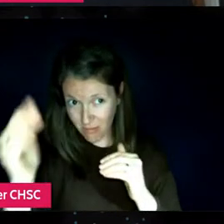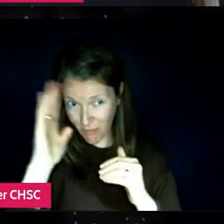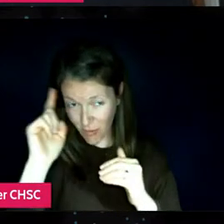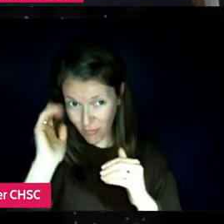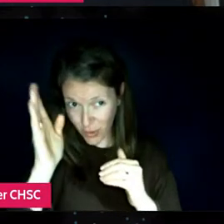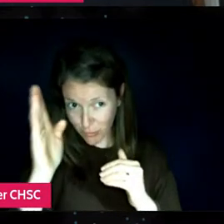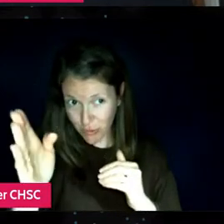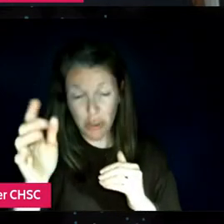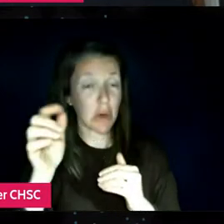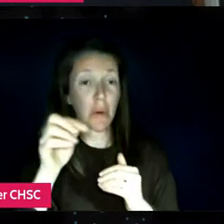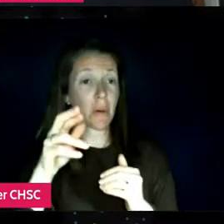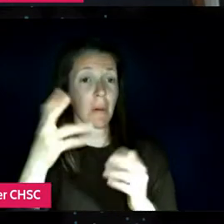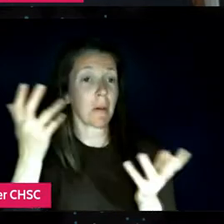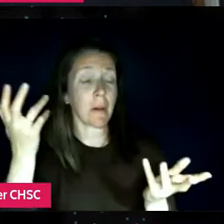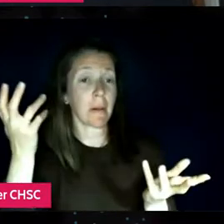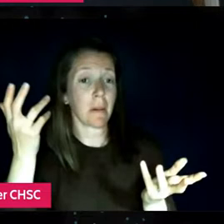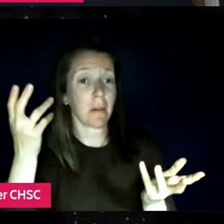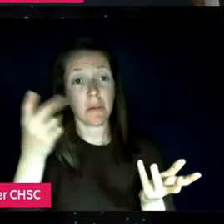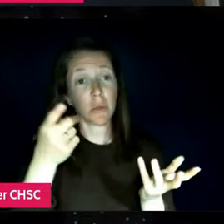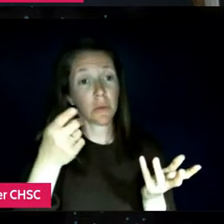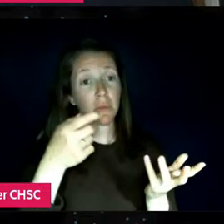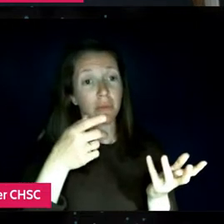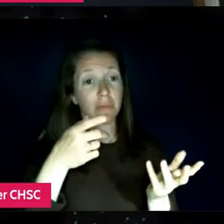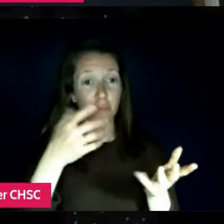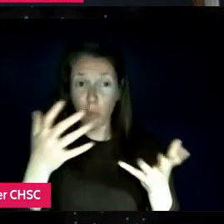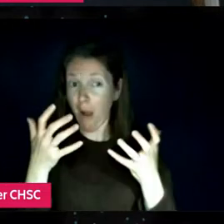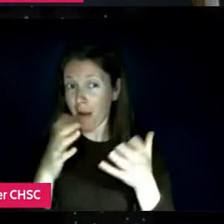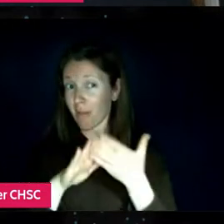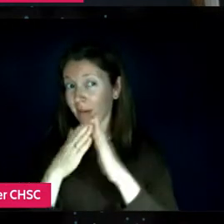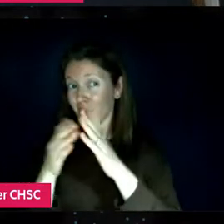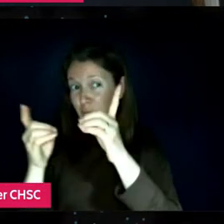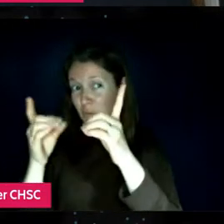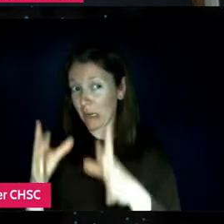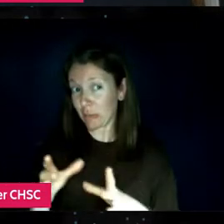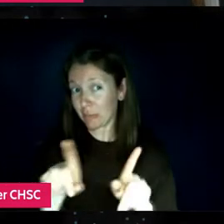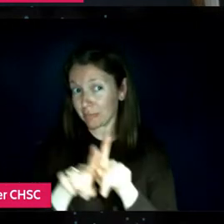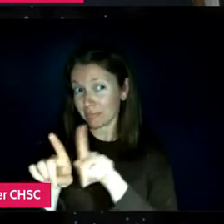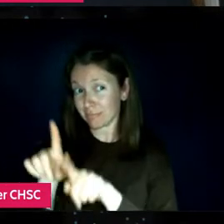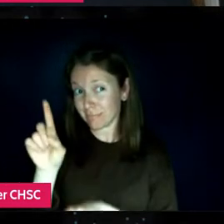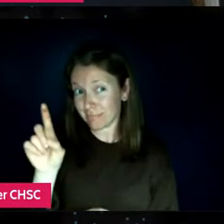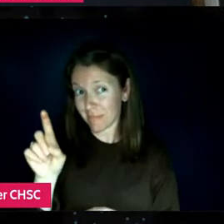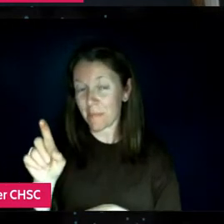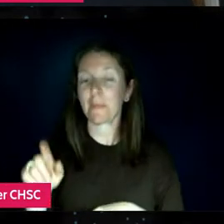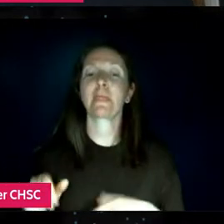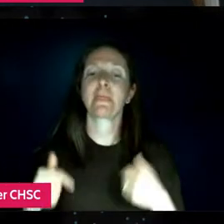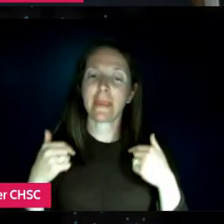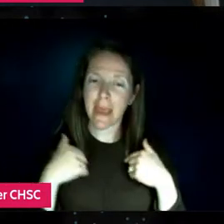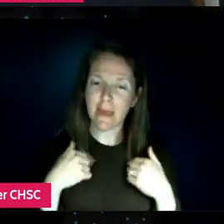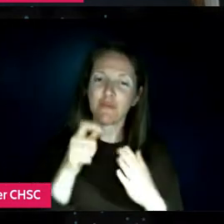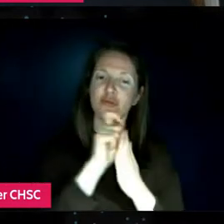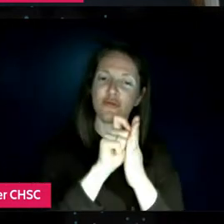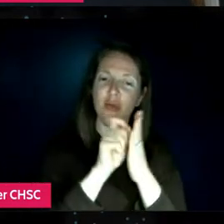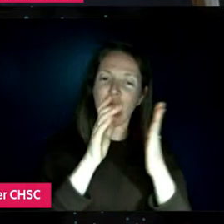future, or do you have directing aspirations as well? So I am a